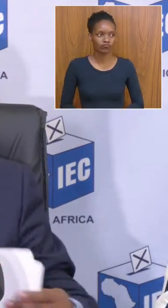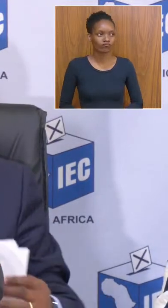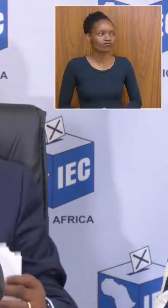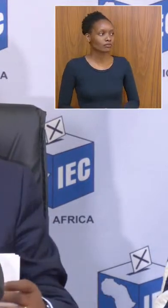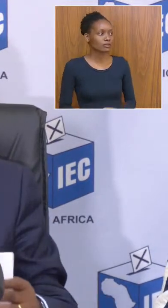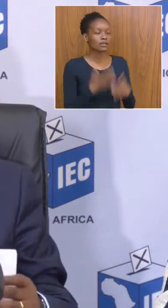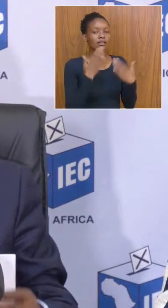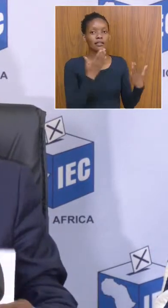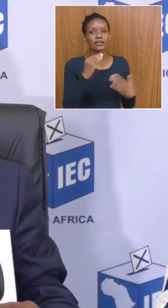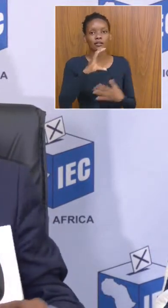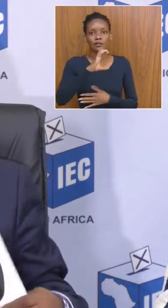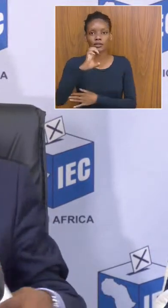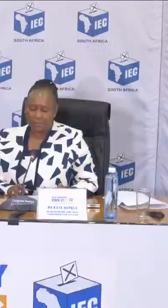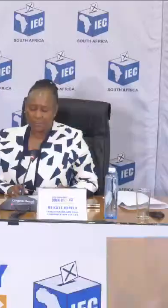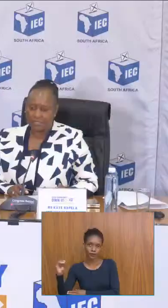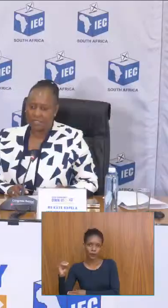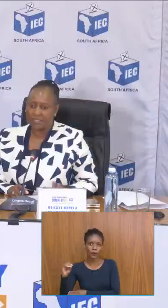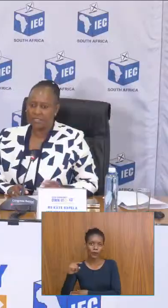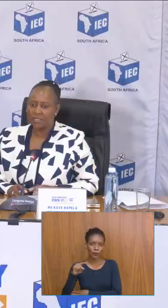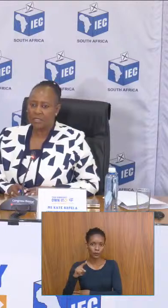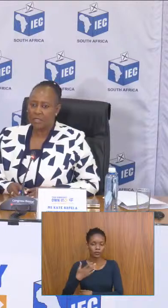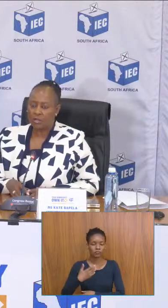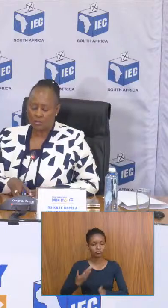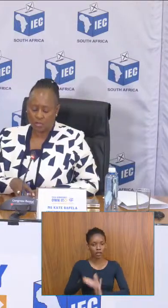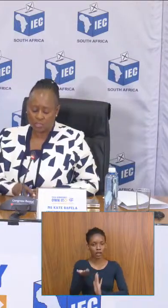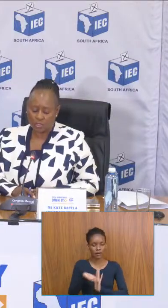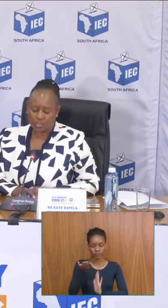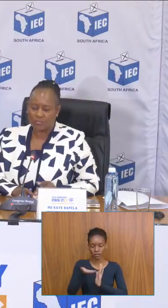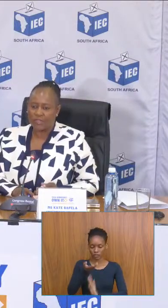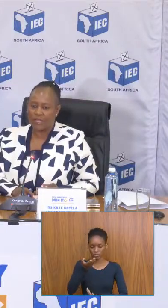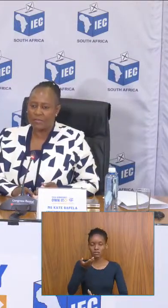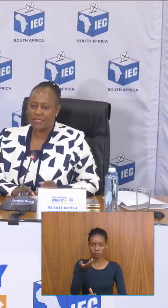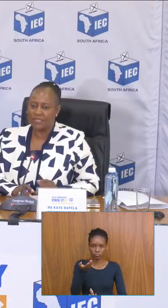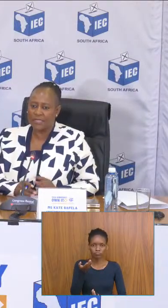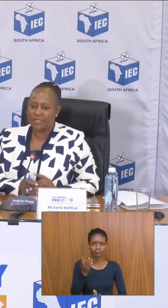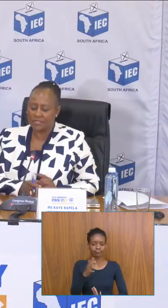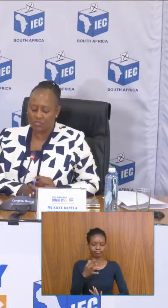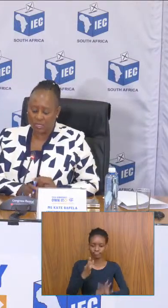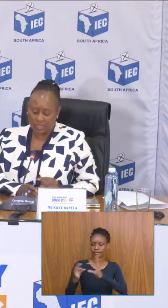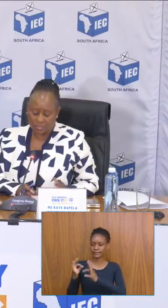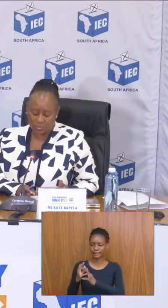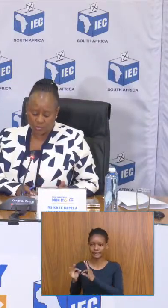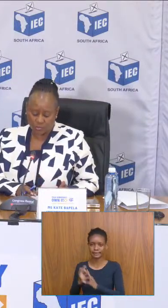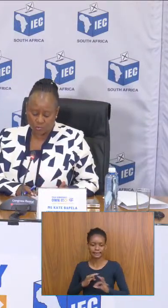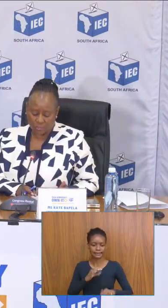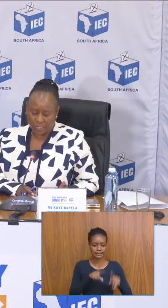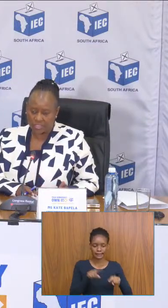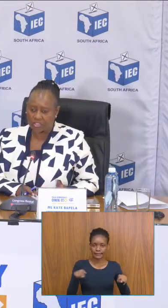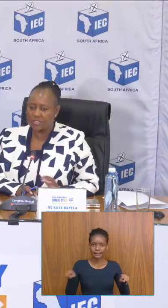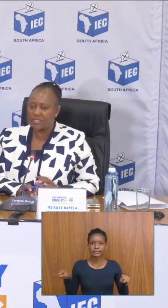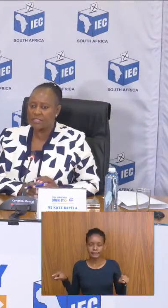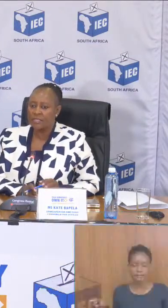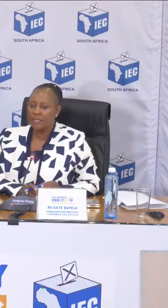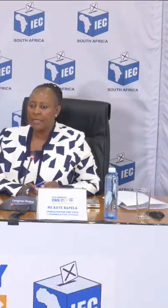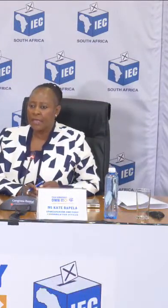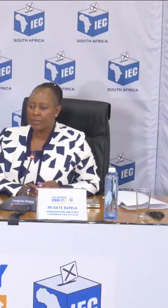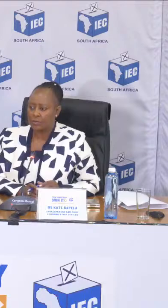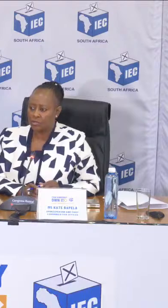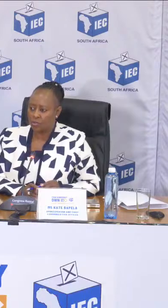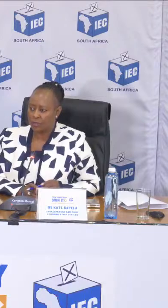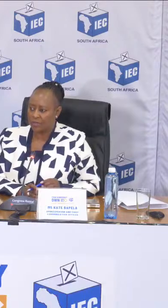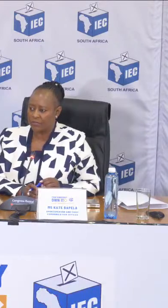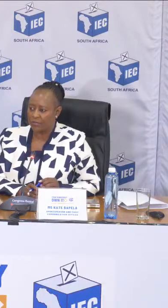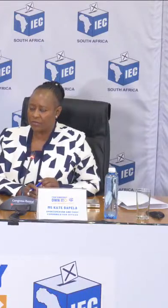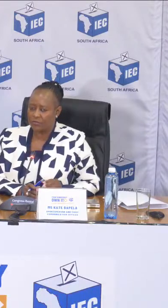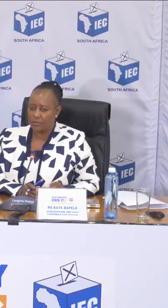much, CEO, for the very detailed update on all sorts of elements as it relates to elections.